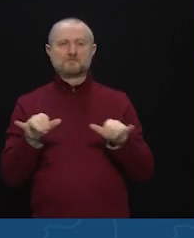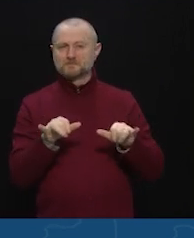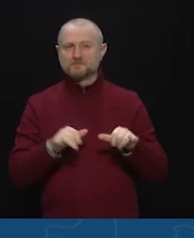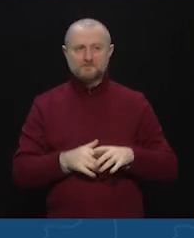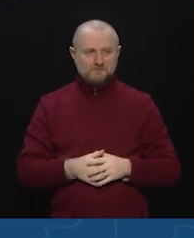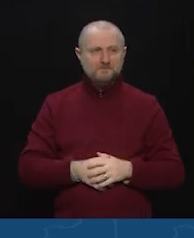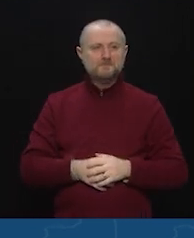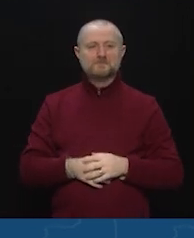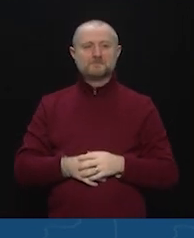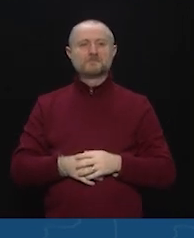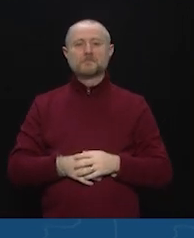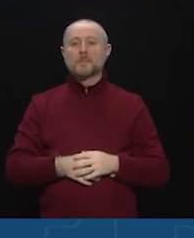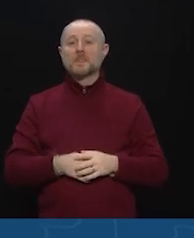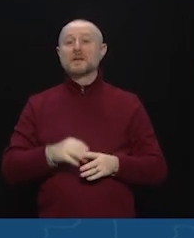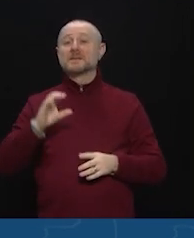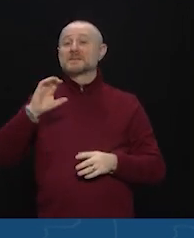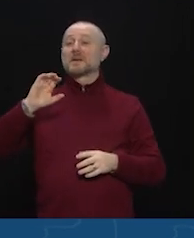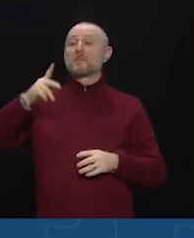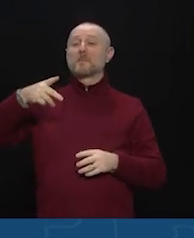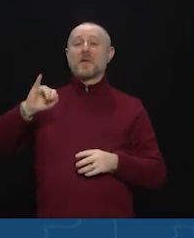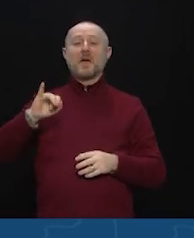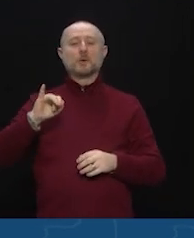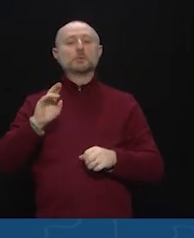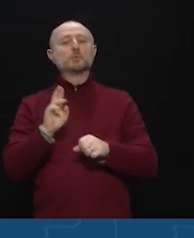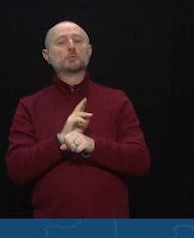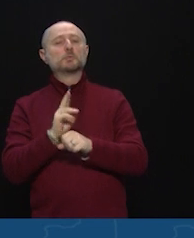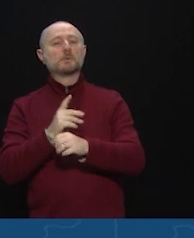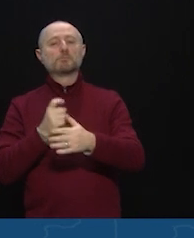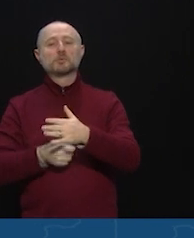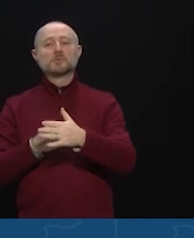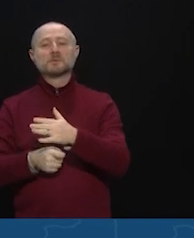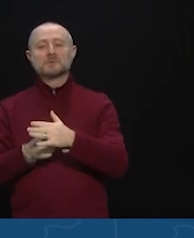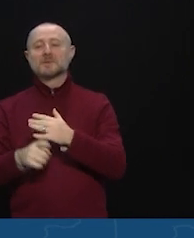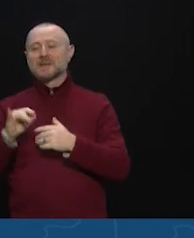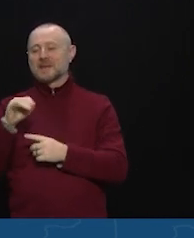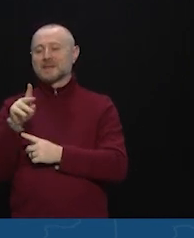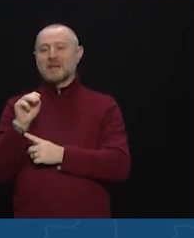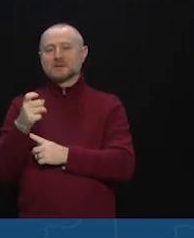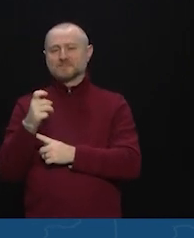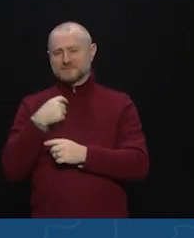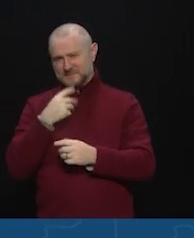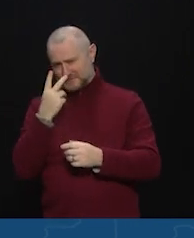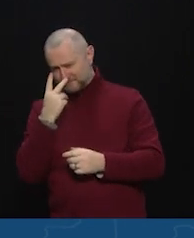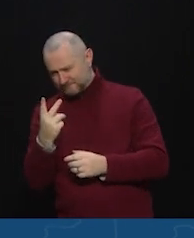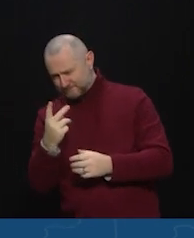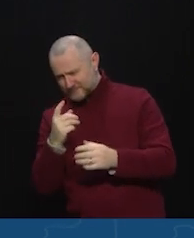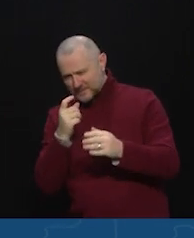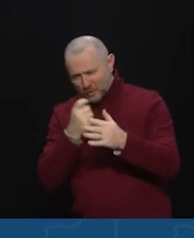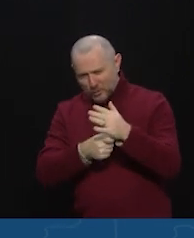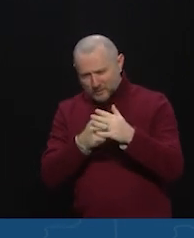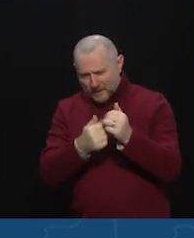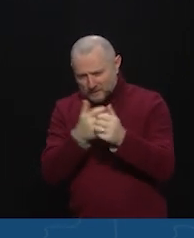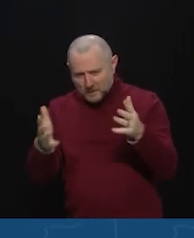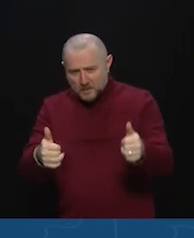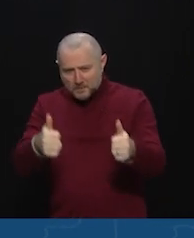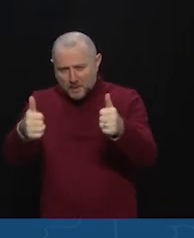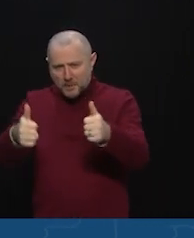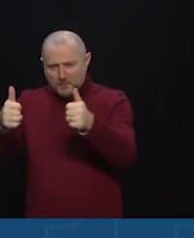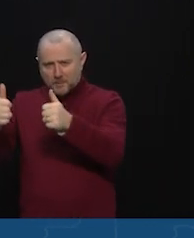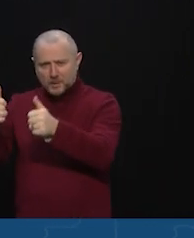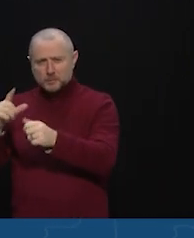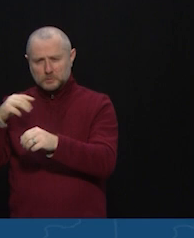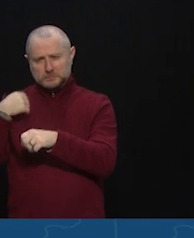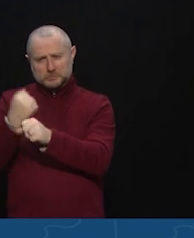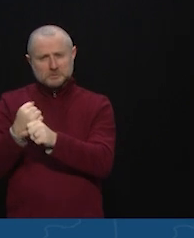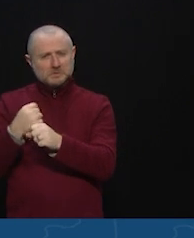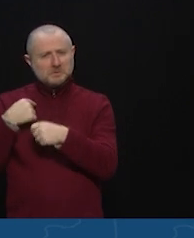pre-pandemic. CPI, also we're seeing the highest levels of inflation, again, in 30 years. We expect that to wane off as